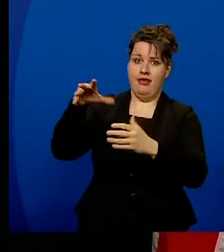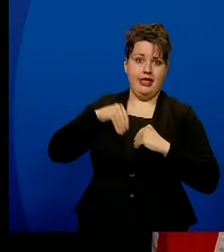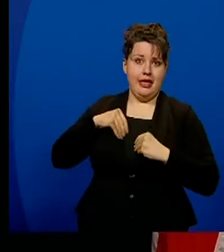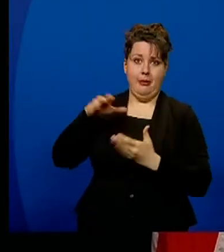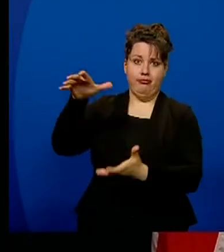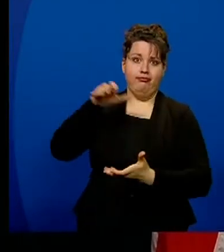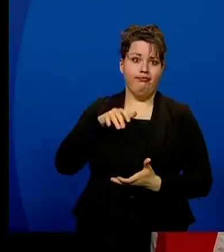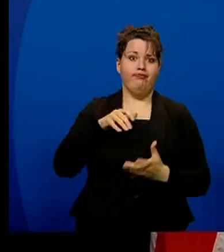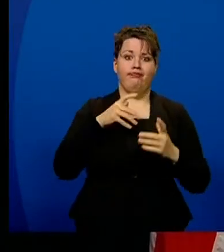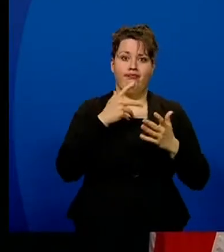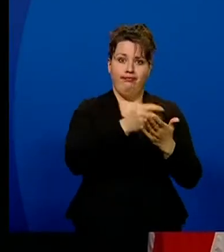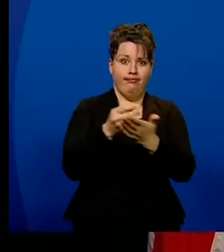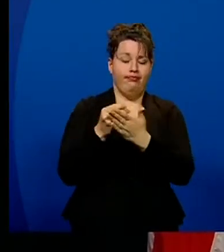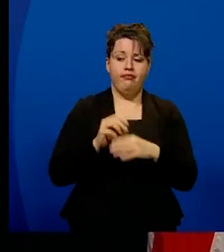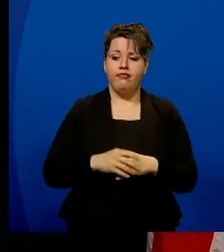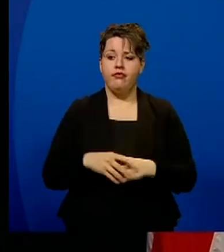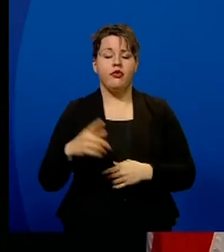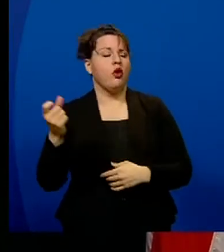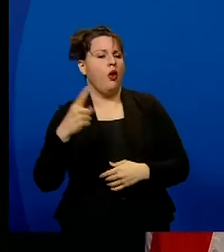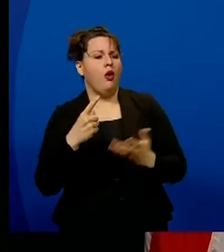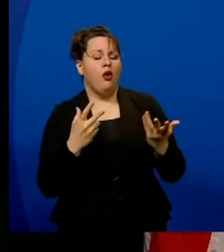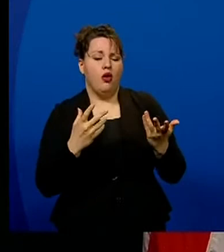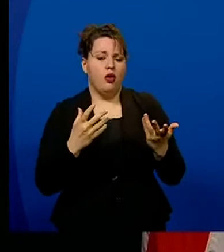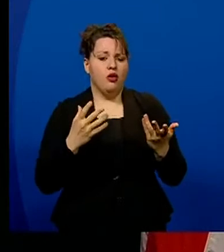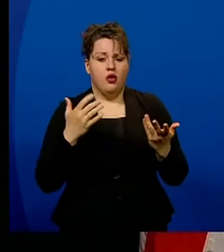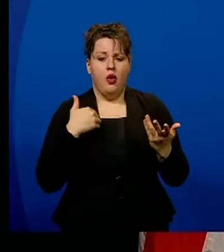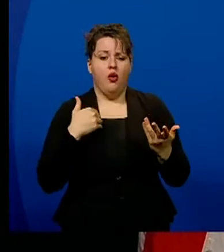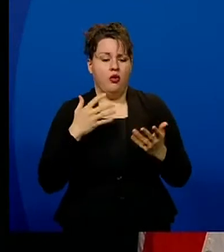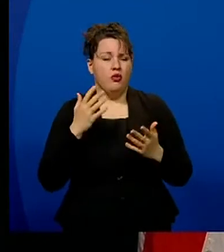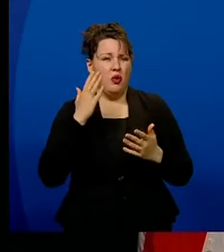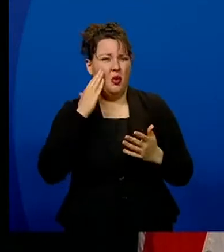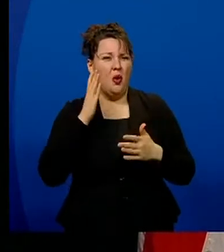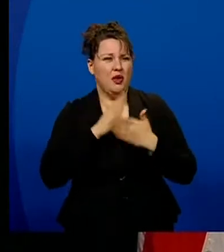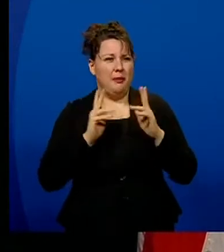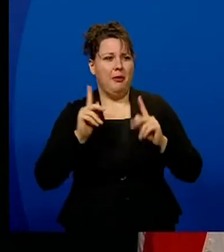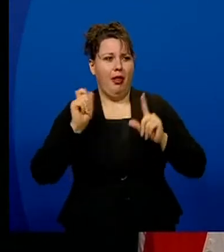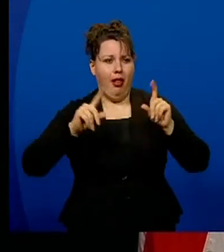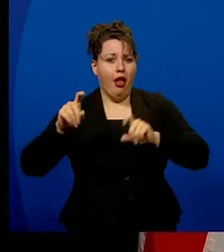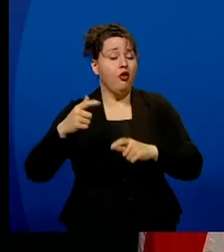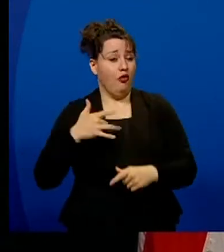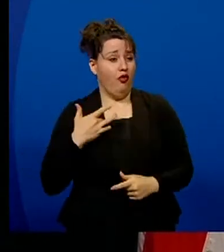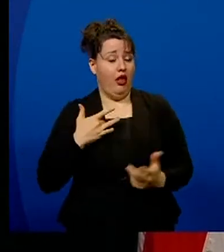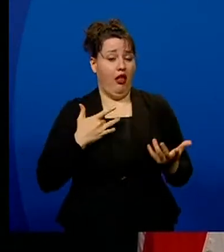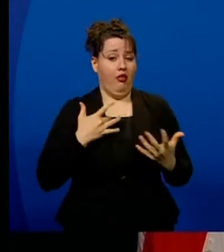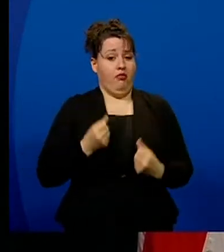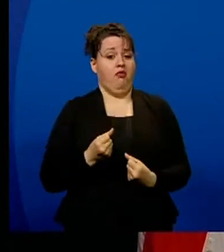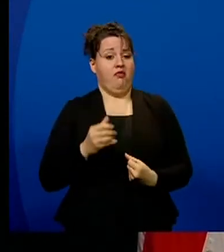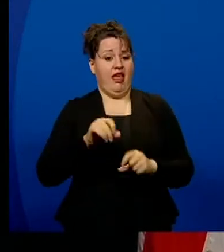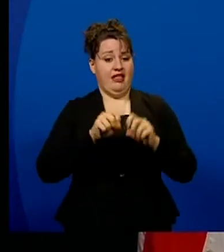Iowans. I guess it's just some of the questions have been asked here. So you feel confident that we have the